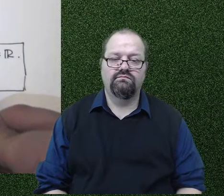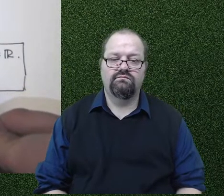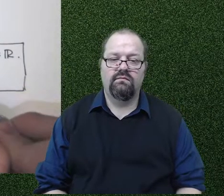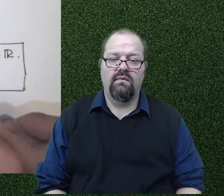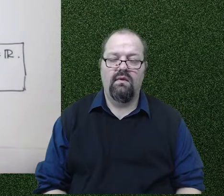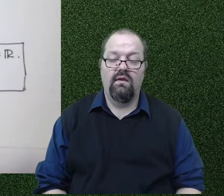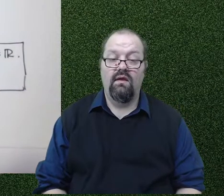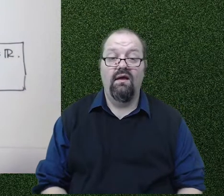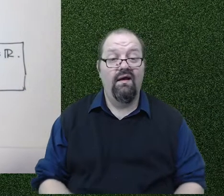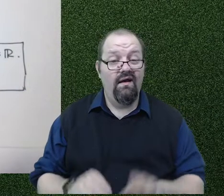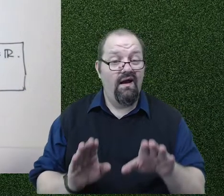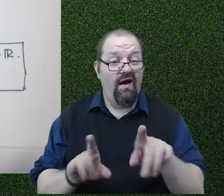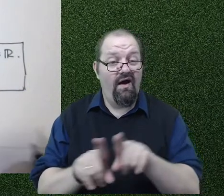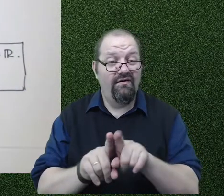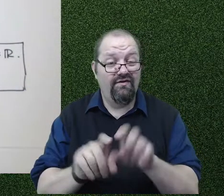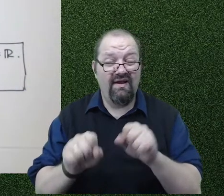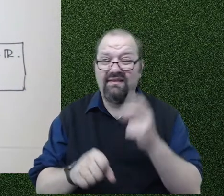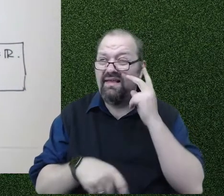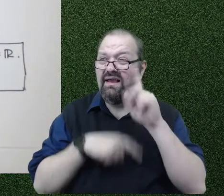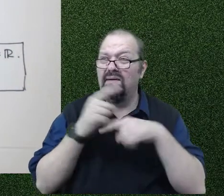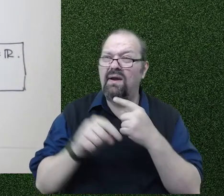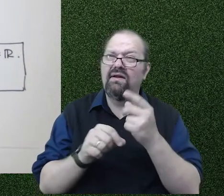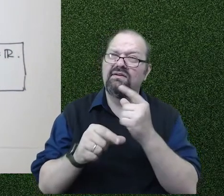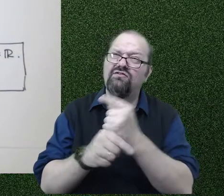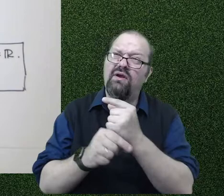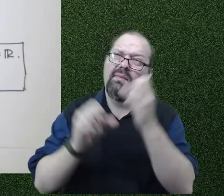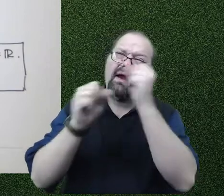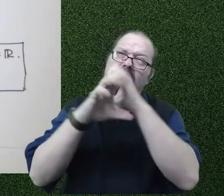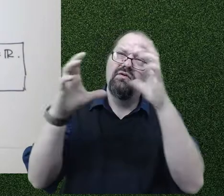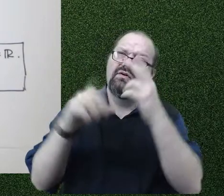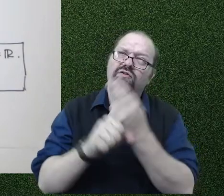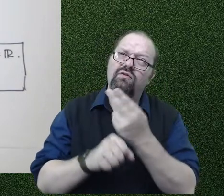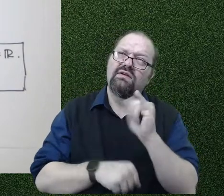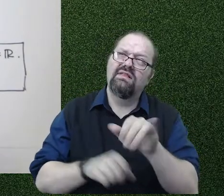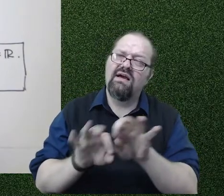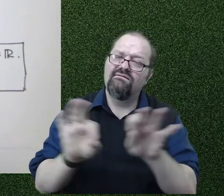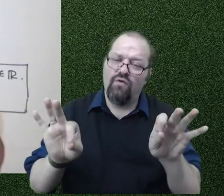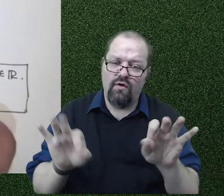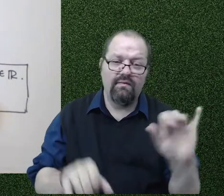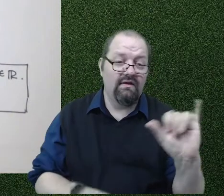And you can also just think about it geometrically using that formula.